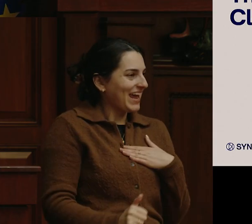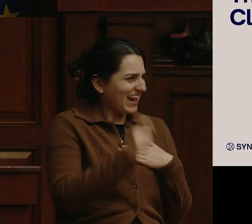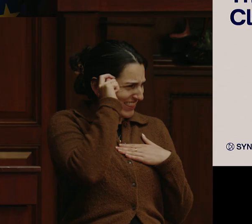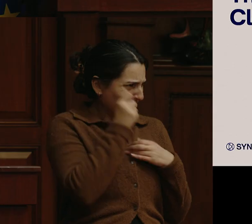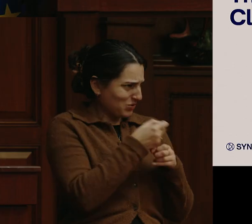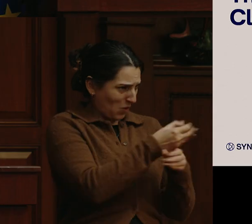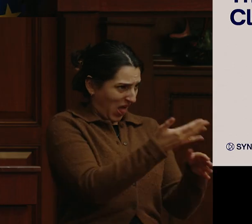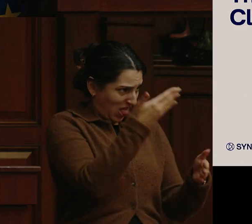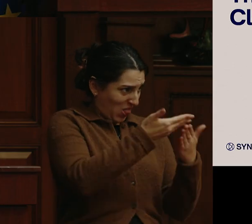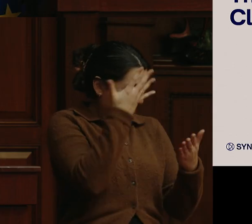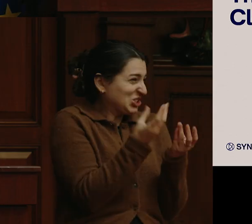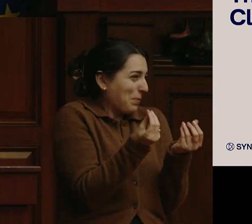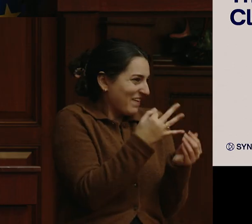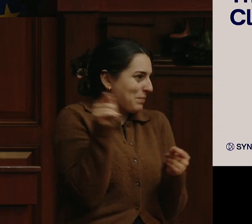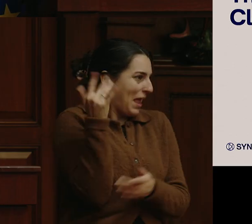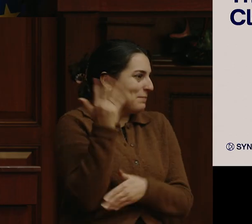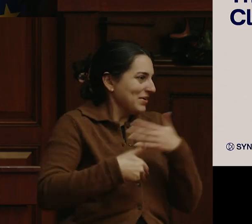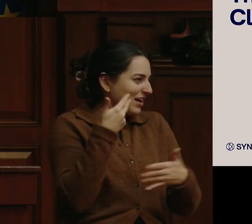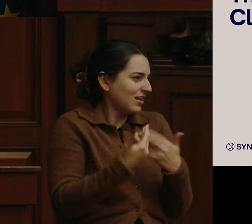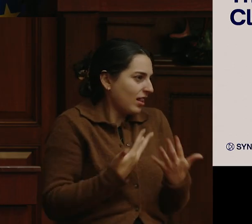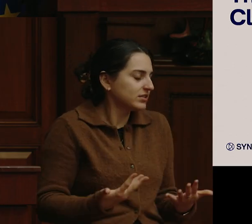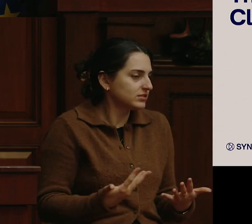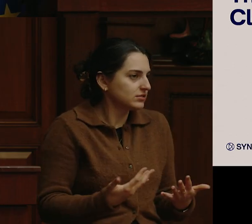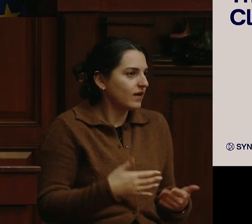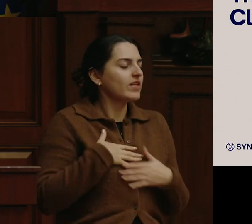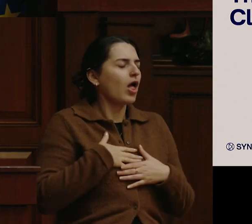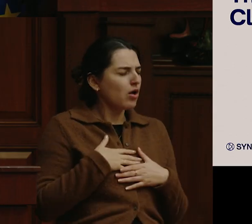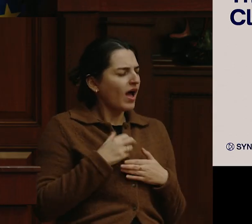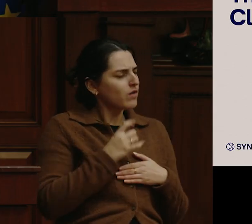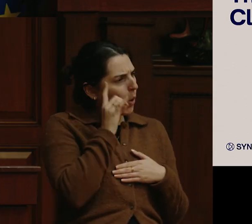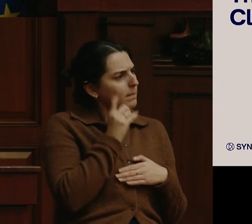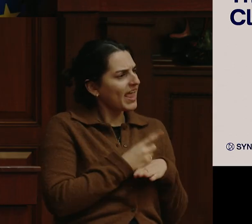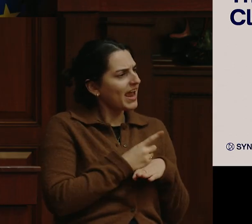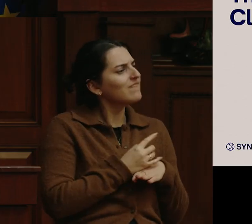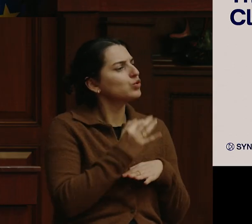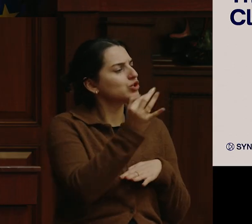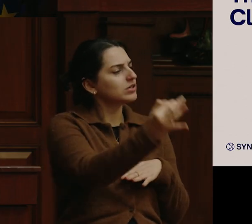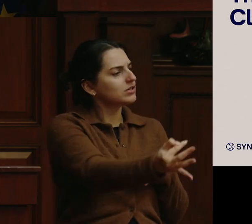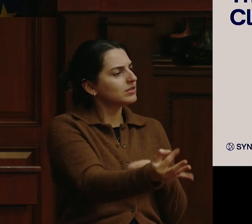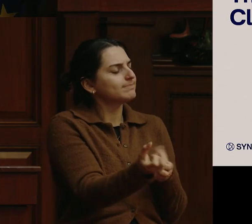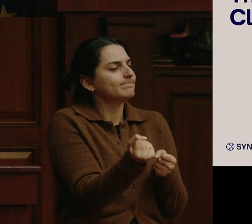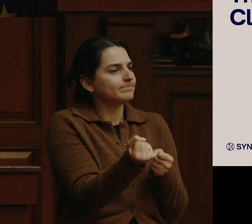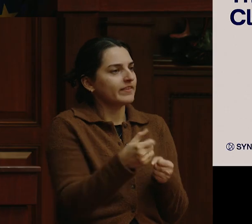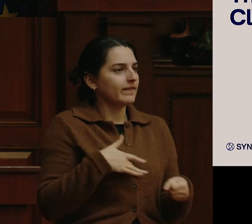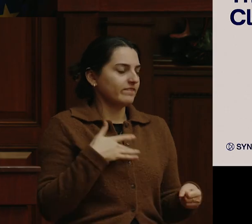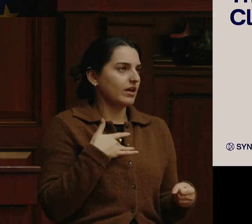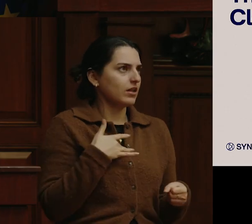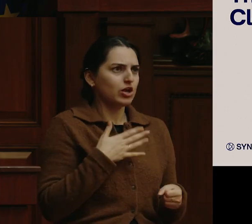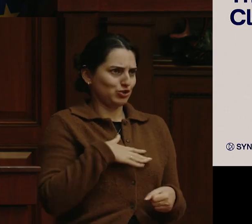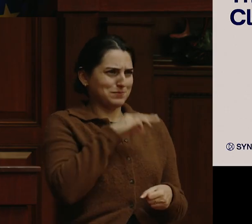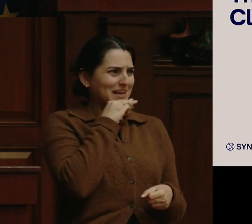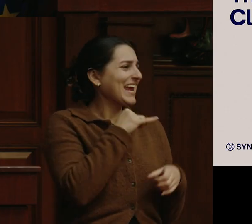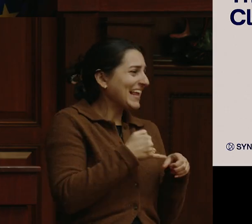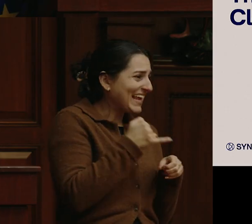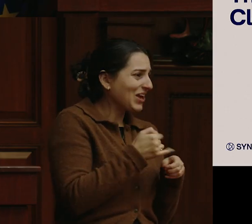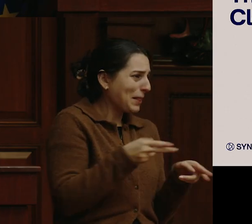all learned something and, it gives us hope, I suppose, for the future in terms of not only